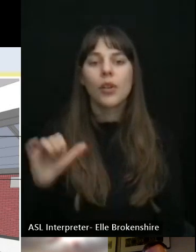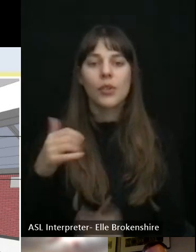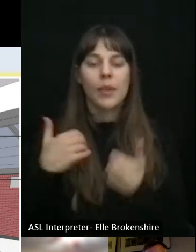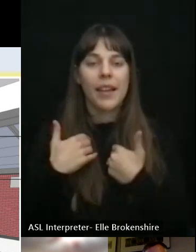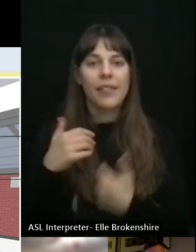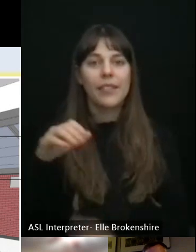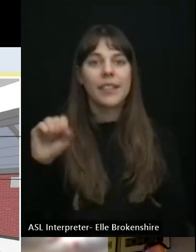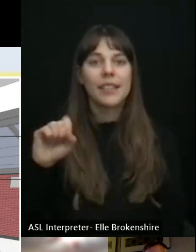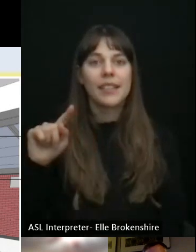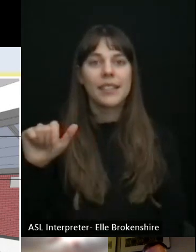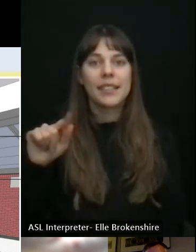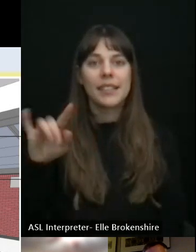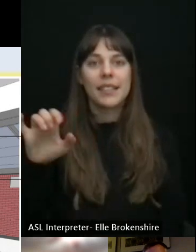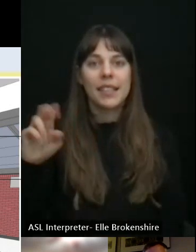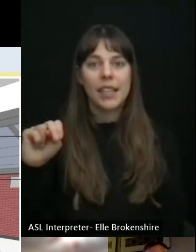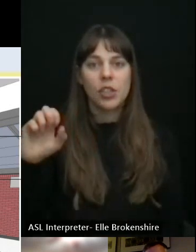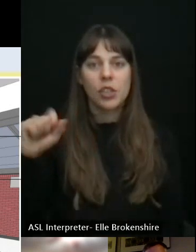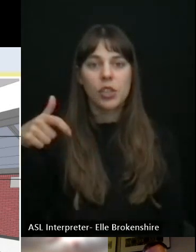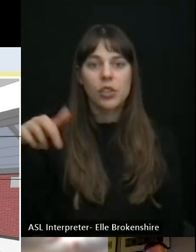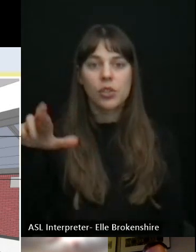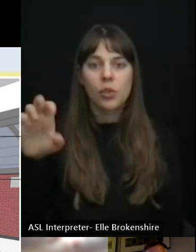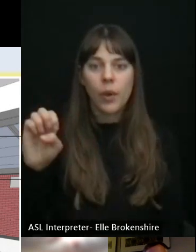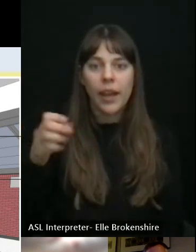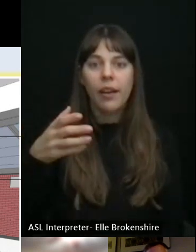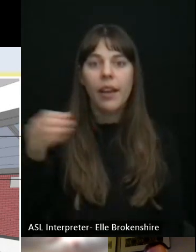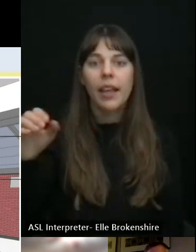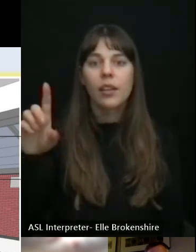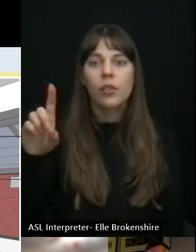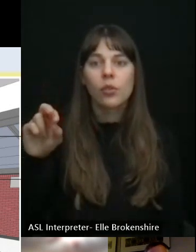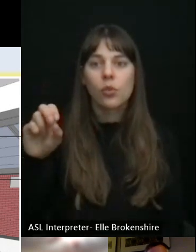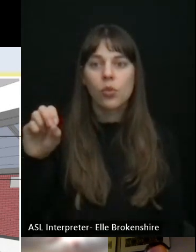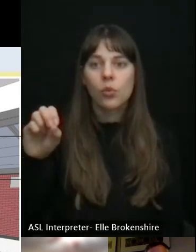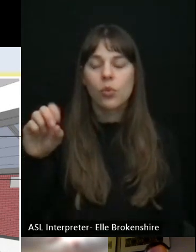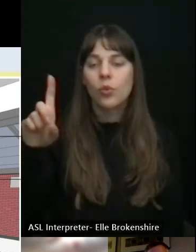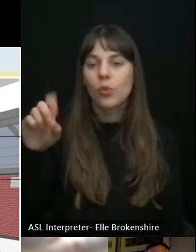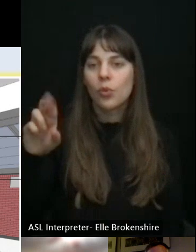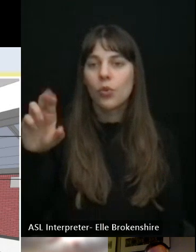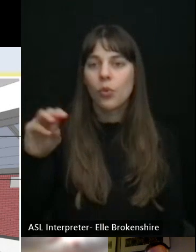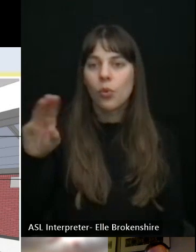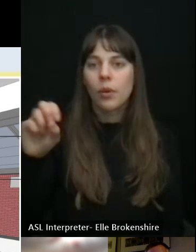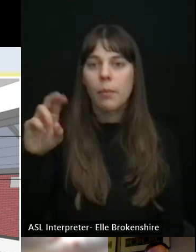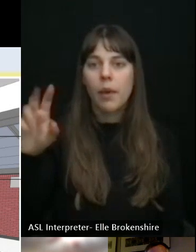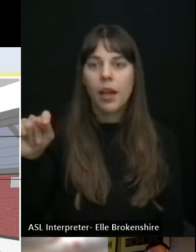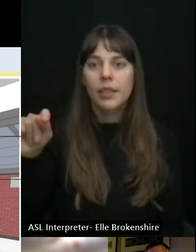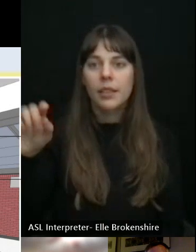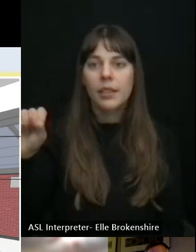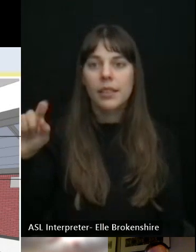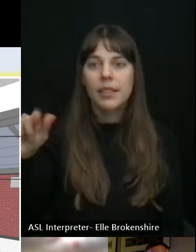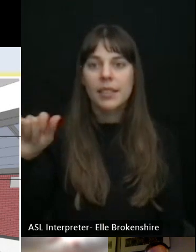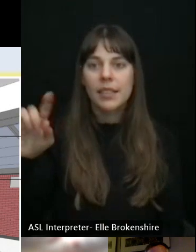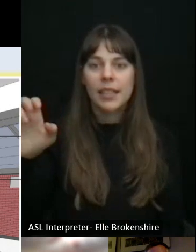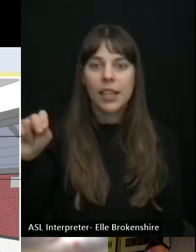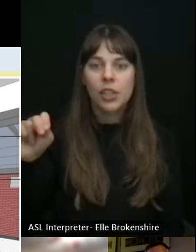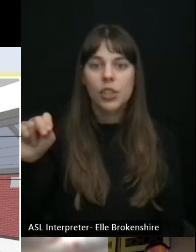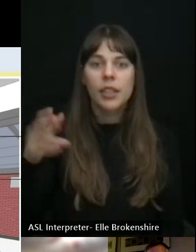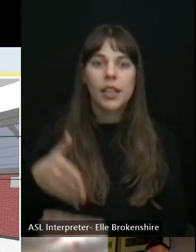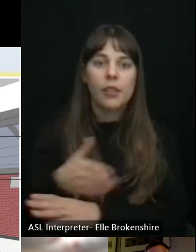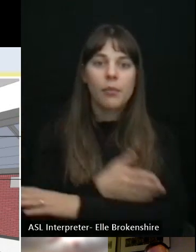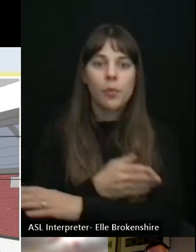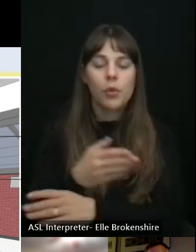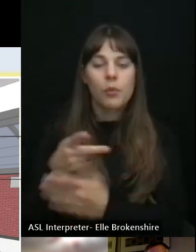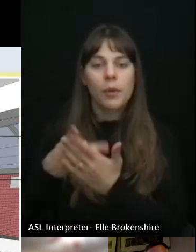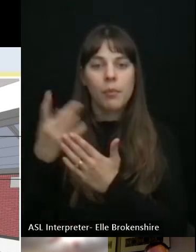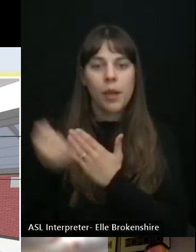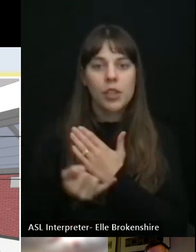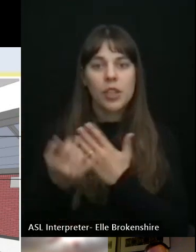Dormont Station improvement projects, which we anticipate to start in 2026. It's currently in design with a value of about $16